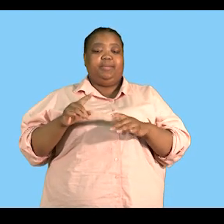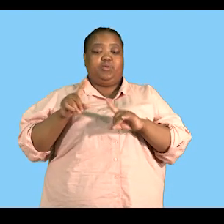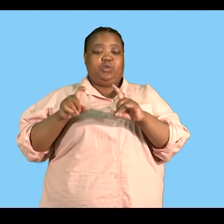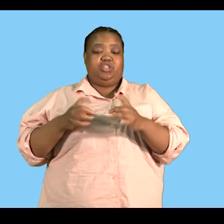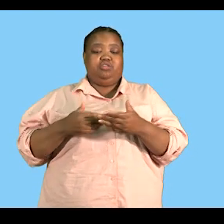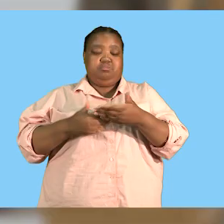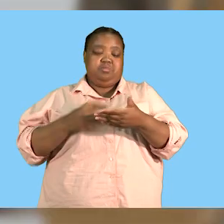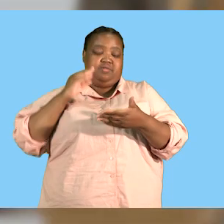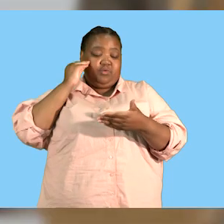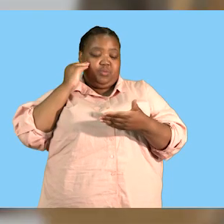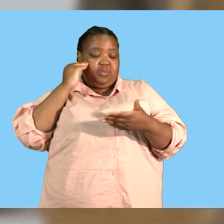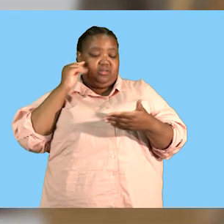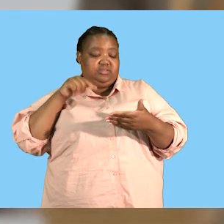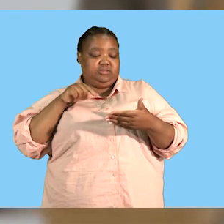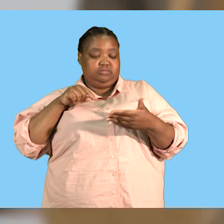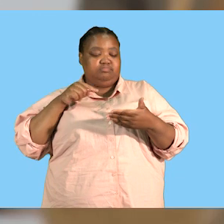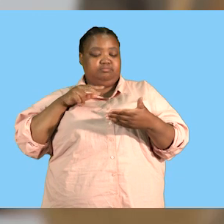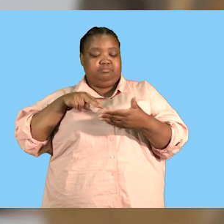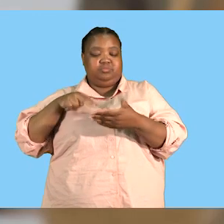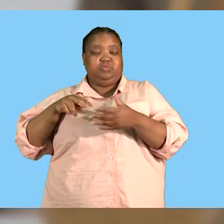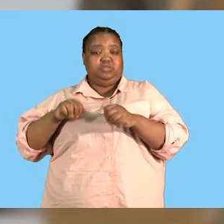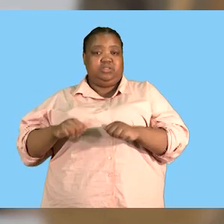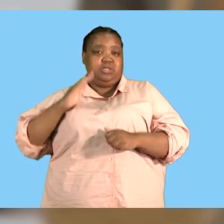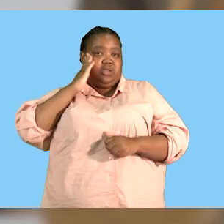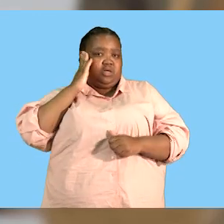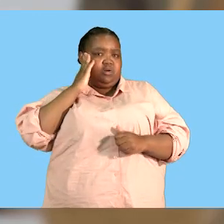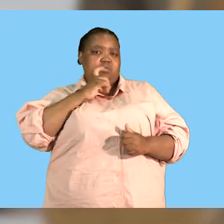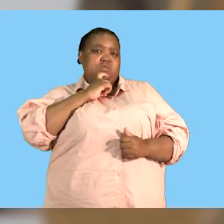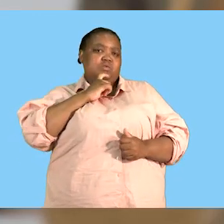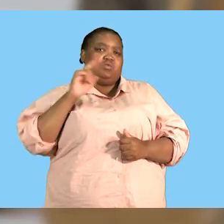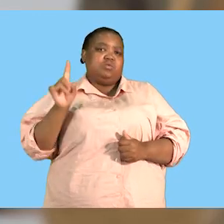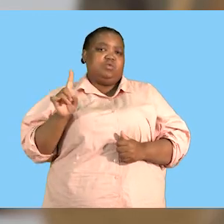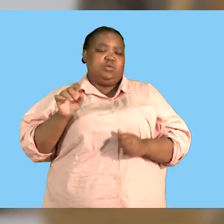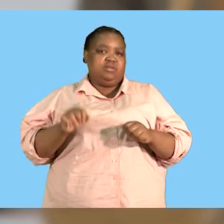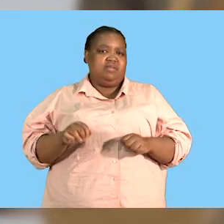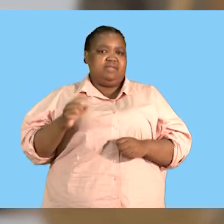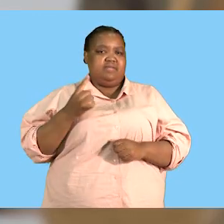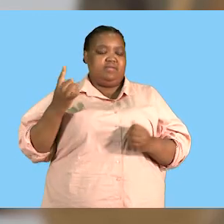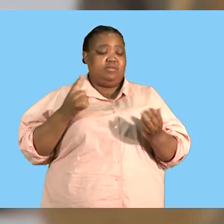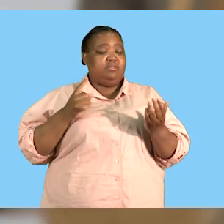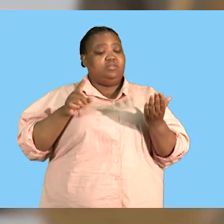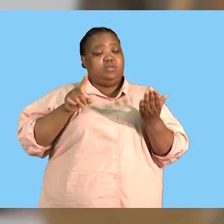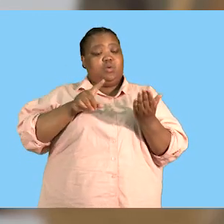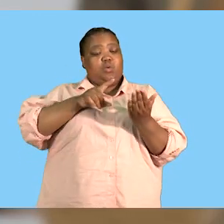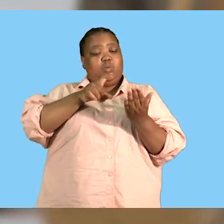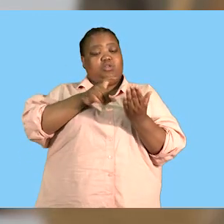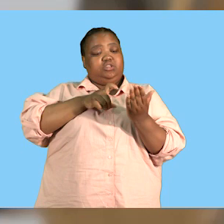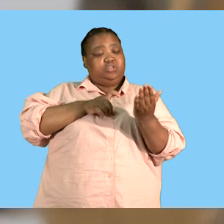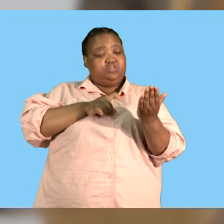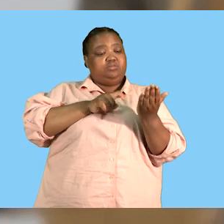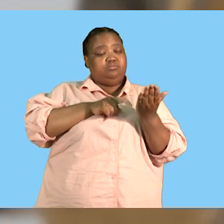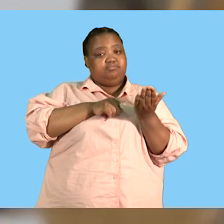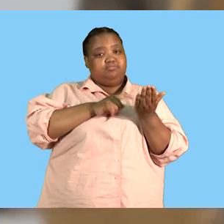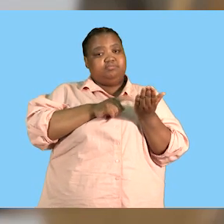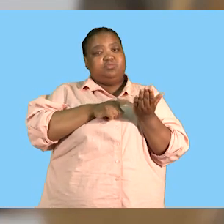given in your question so that you know what to use. Let's look at a question.